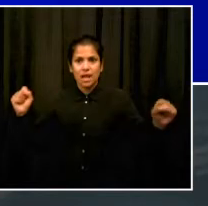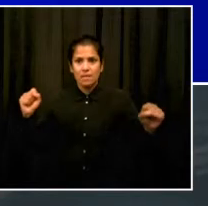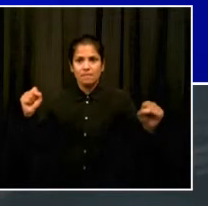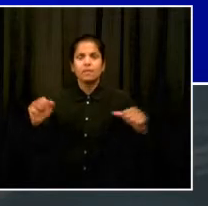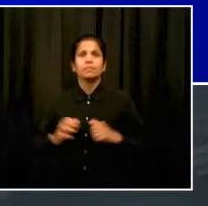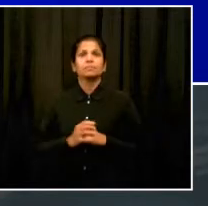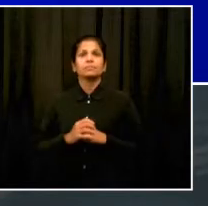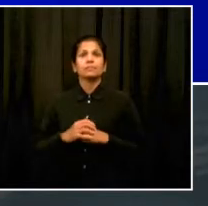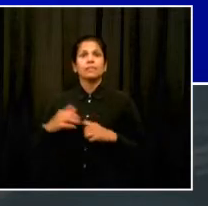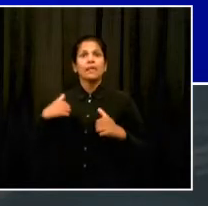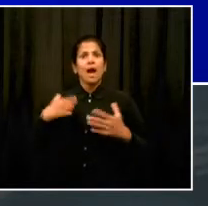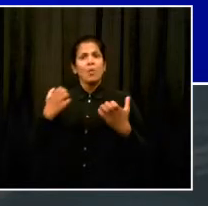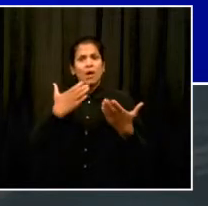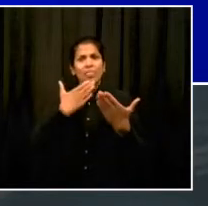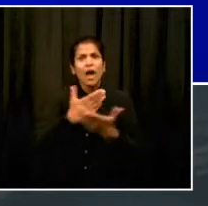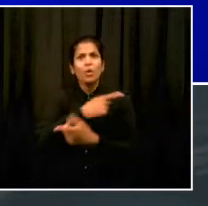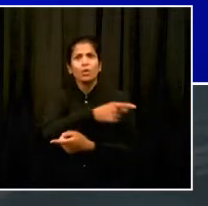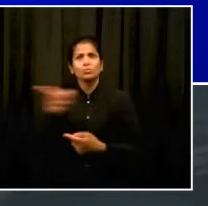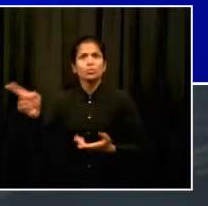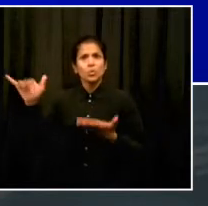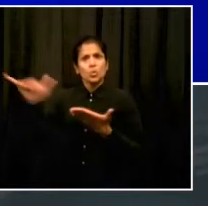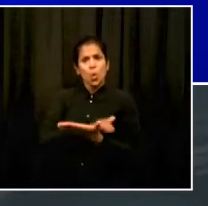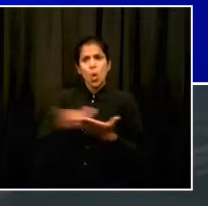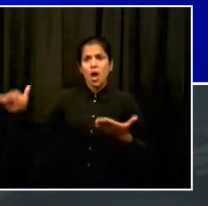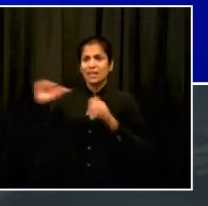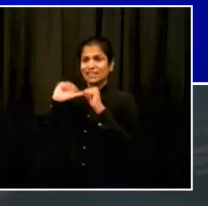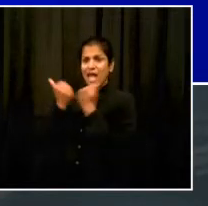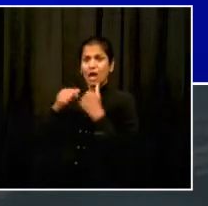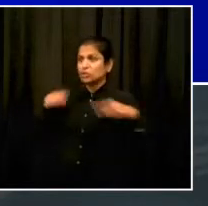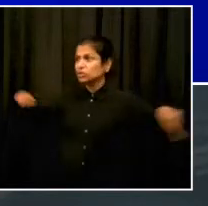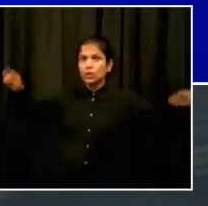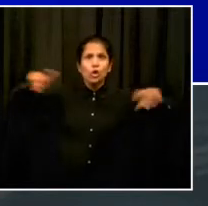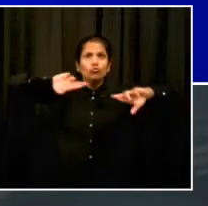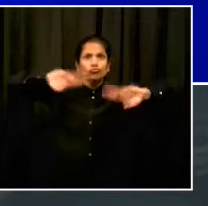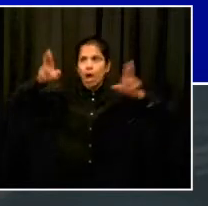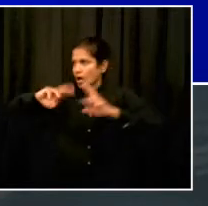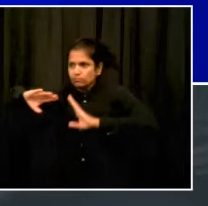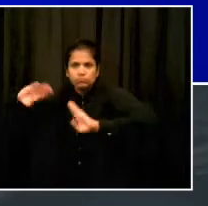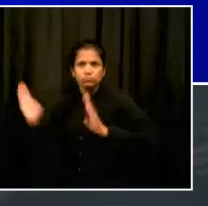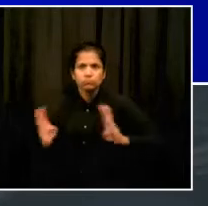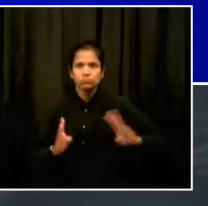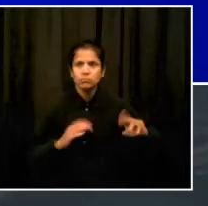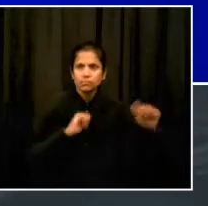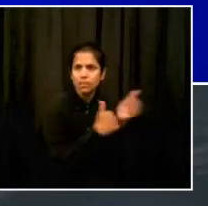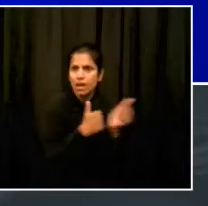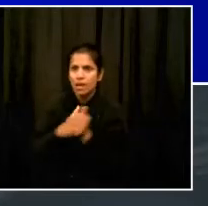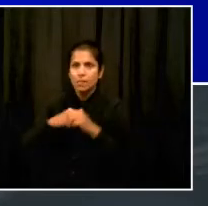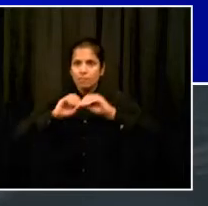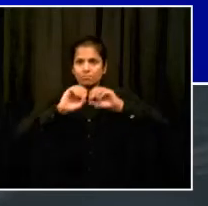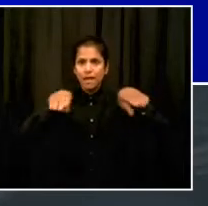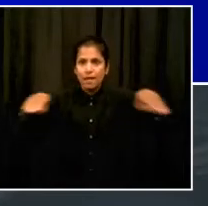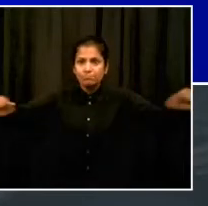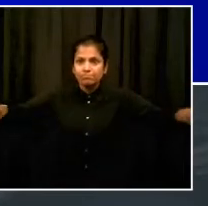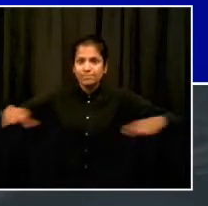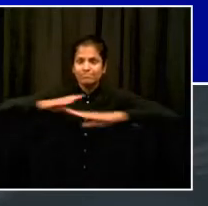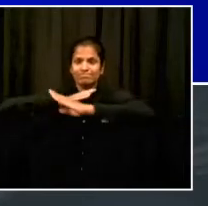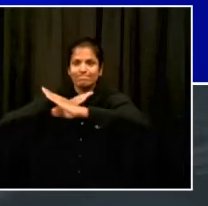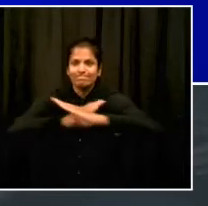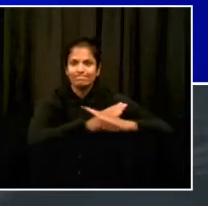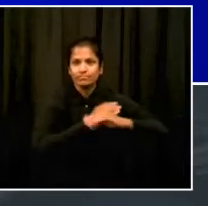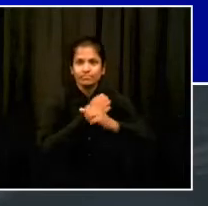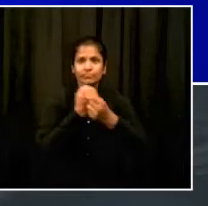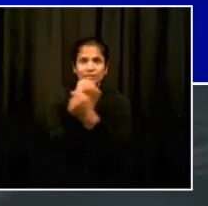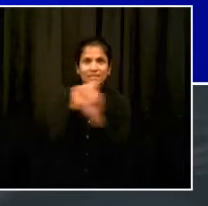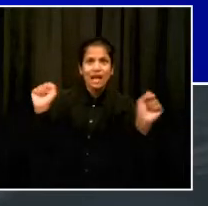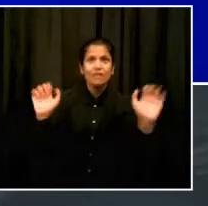been involved in preparing us for this storm. Yesterday I was down at the South Street Seaport looking at the interim flood protection measures that are